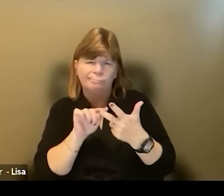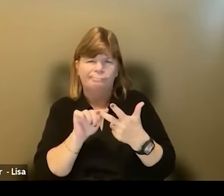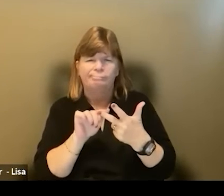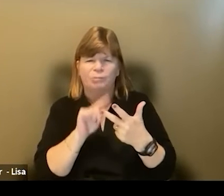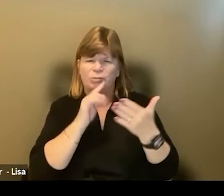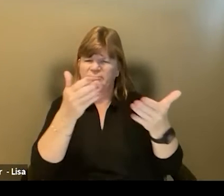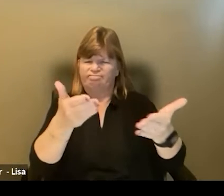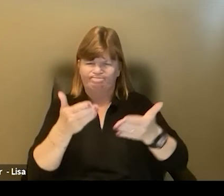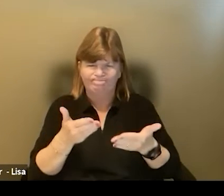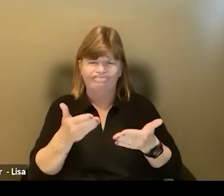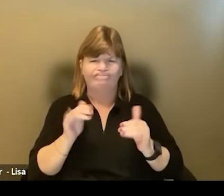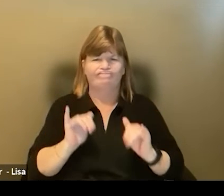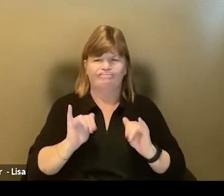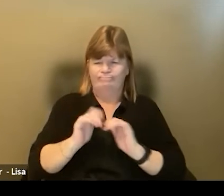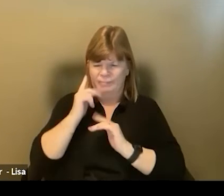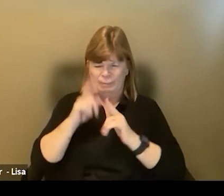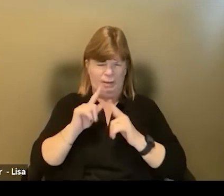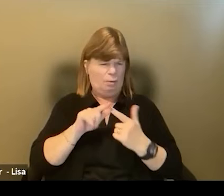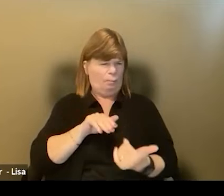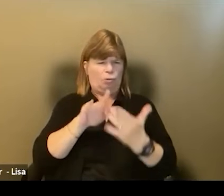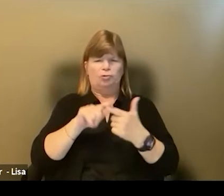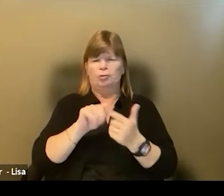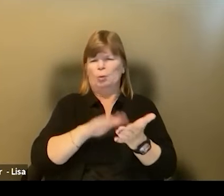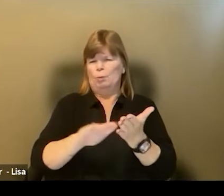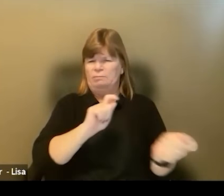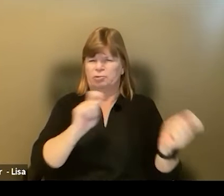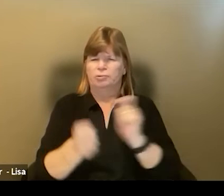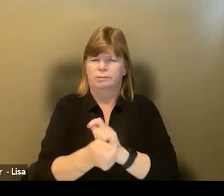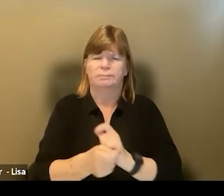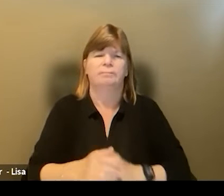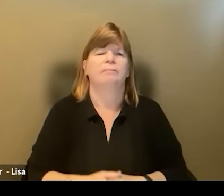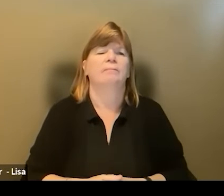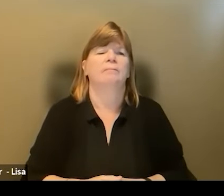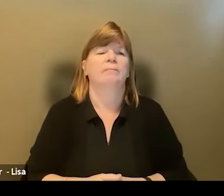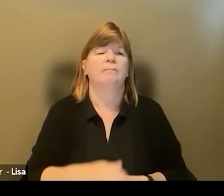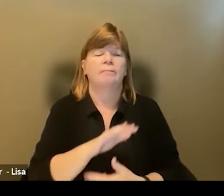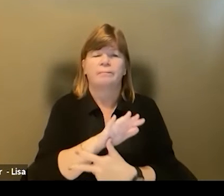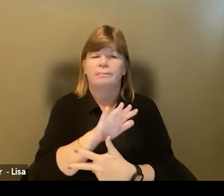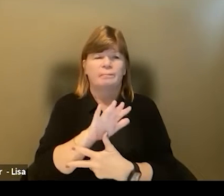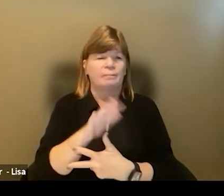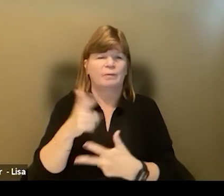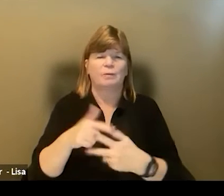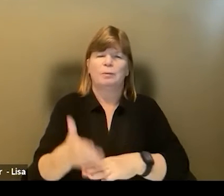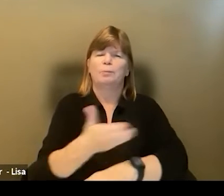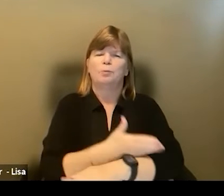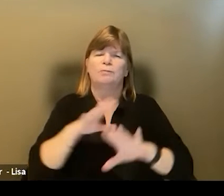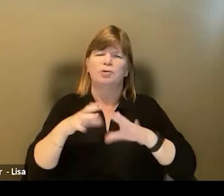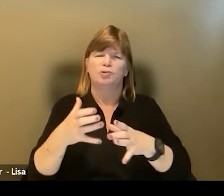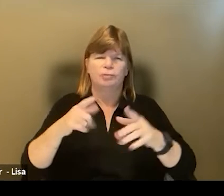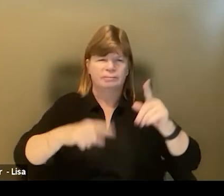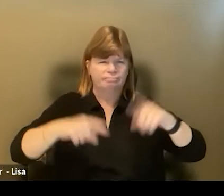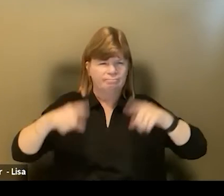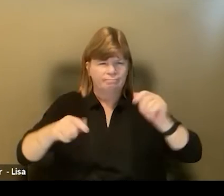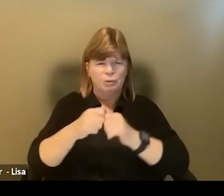brought forth in thinking about the approach to waiver redesign. And one of those areas was really to improve team dynamics through